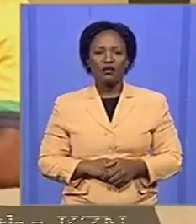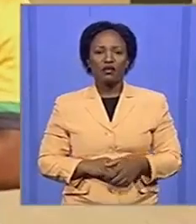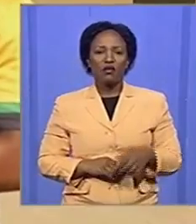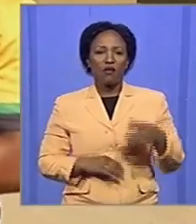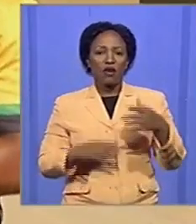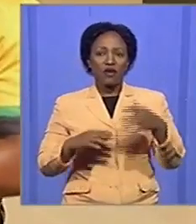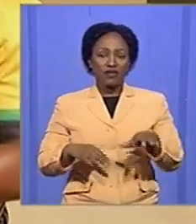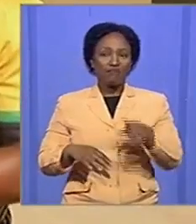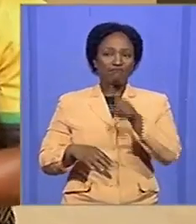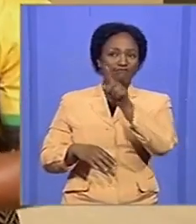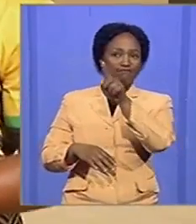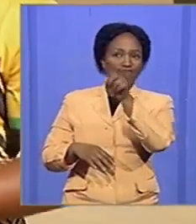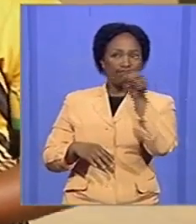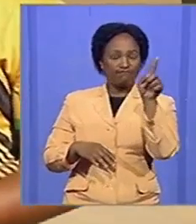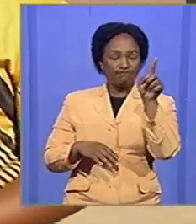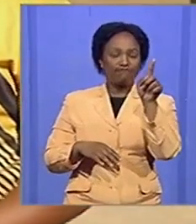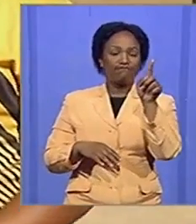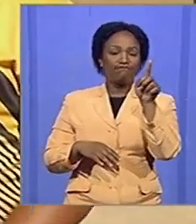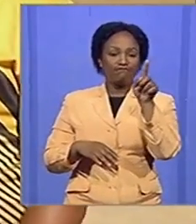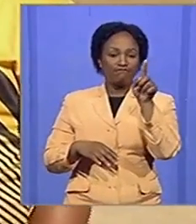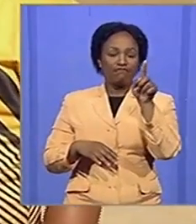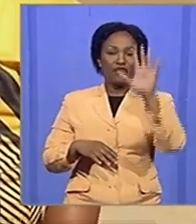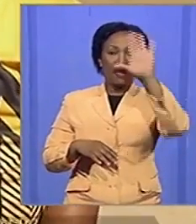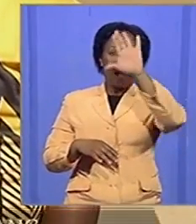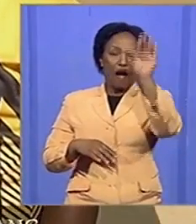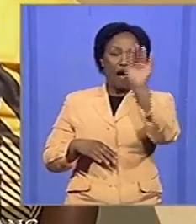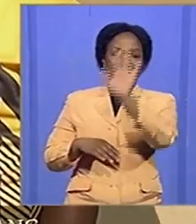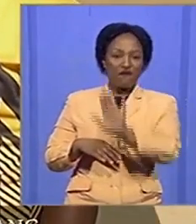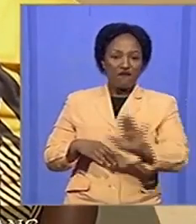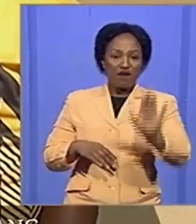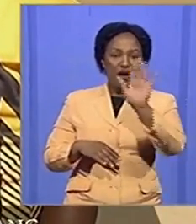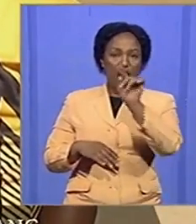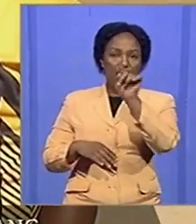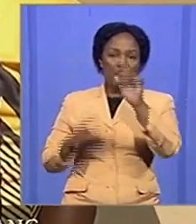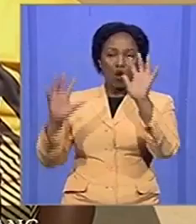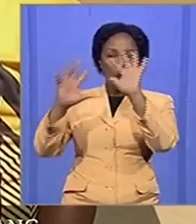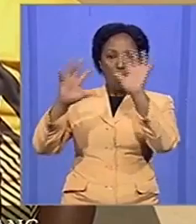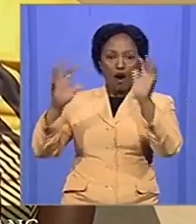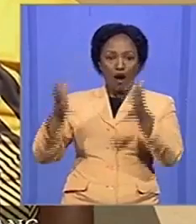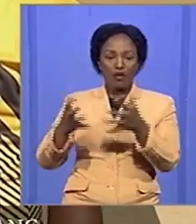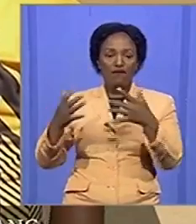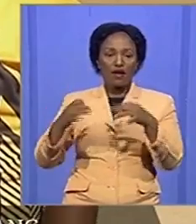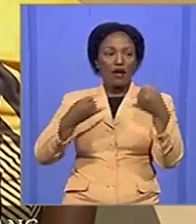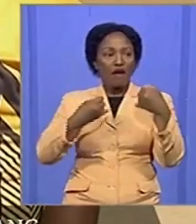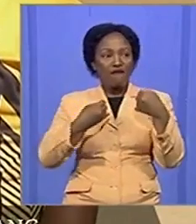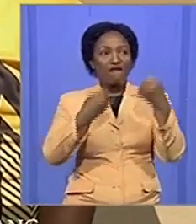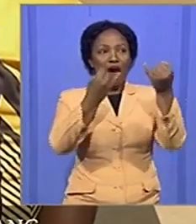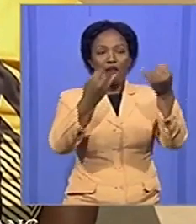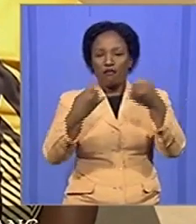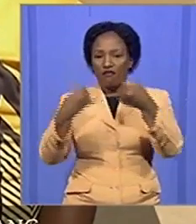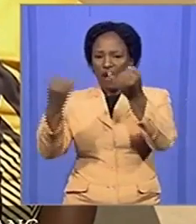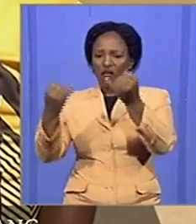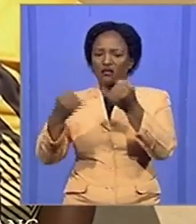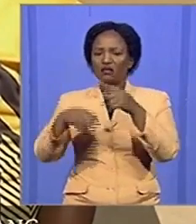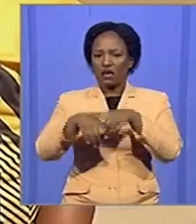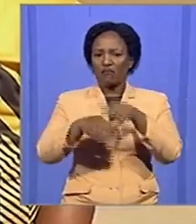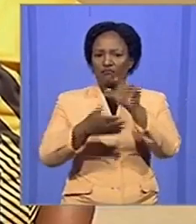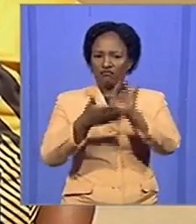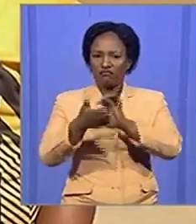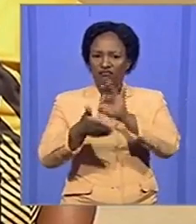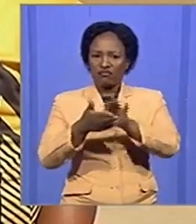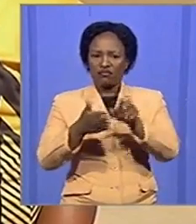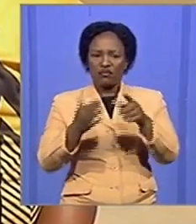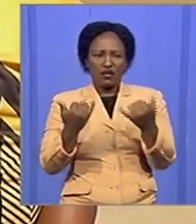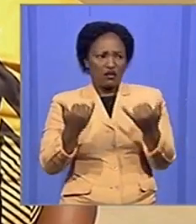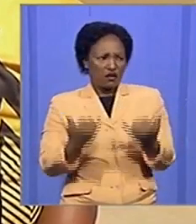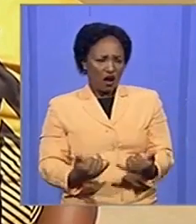the length and breadth of Africa and the entire world during elections. And even with this one, it's